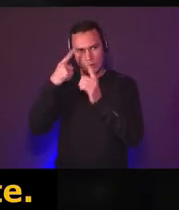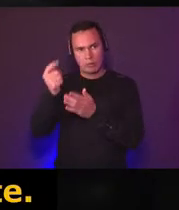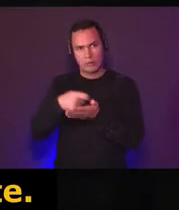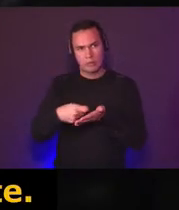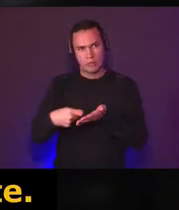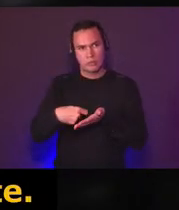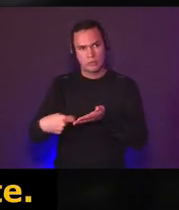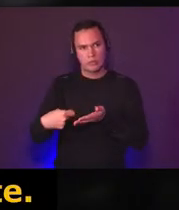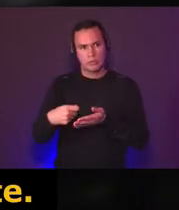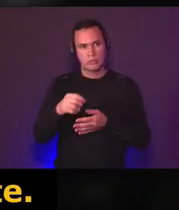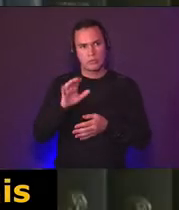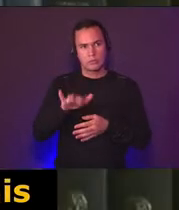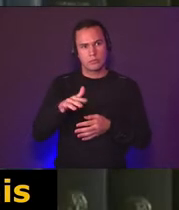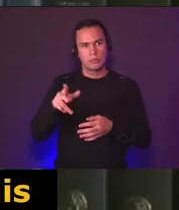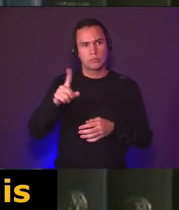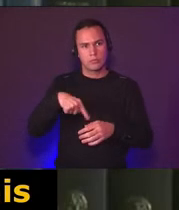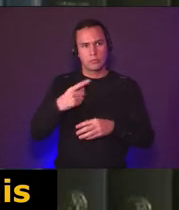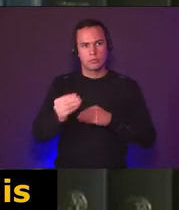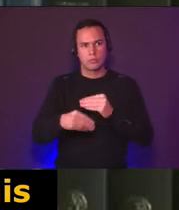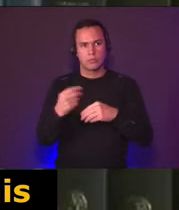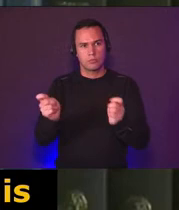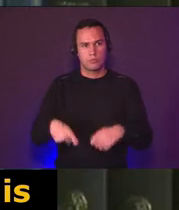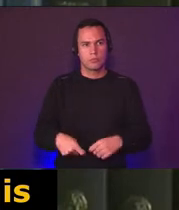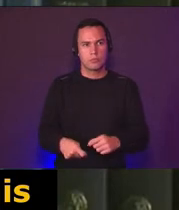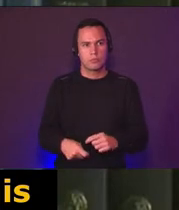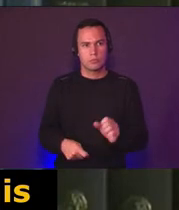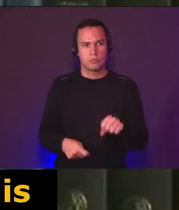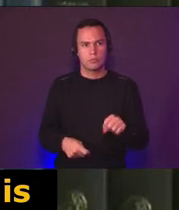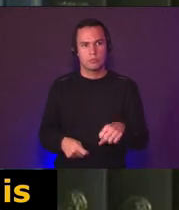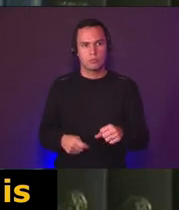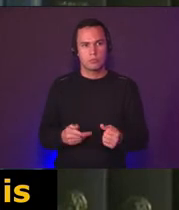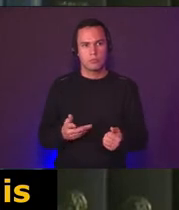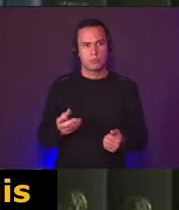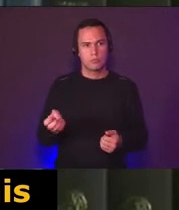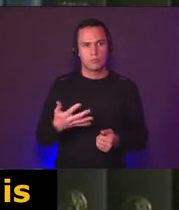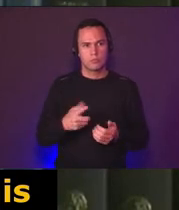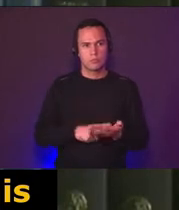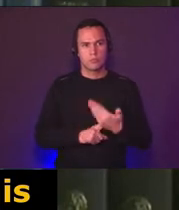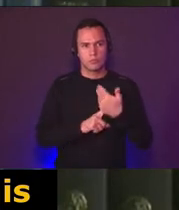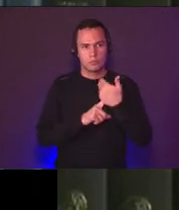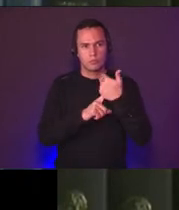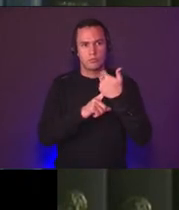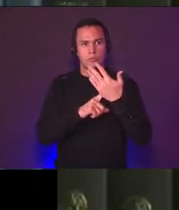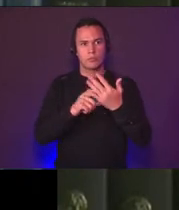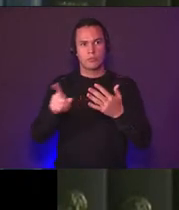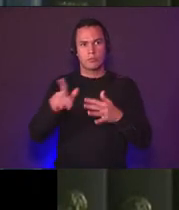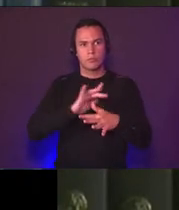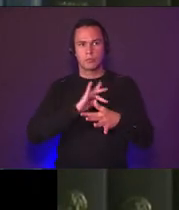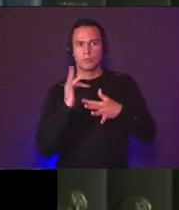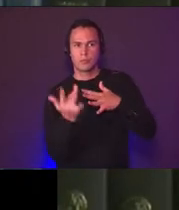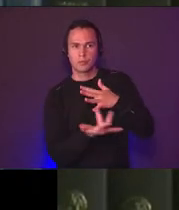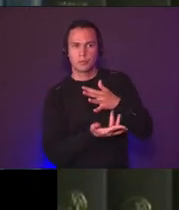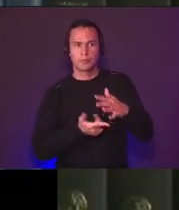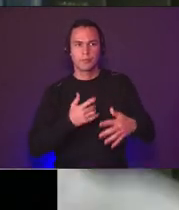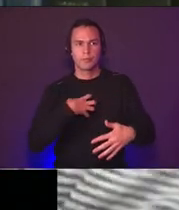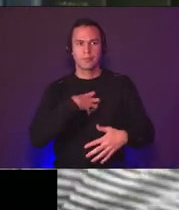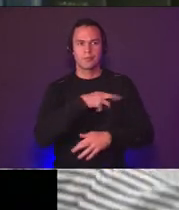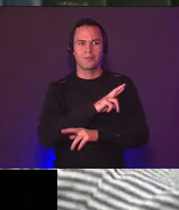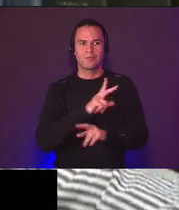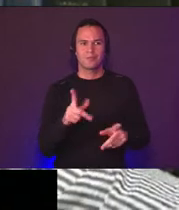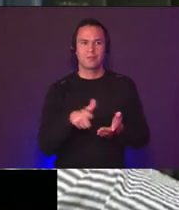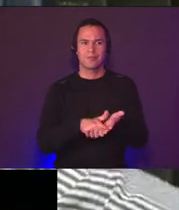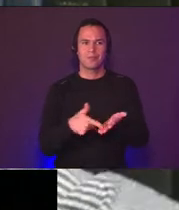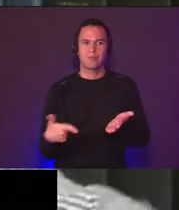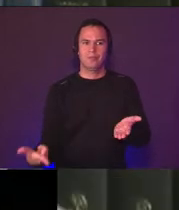together, isn't that interesting? Yeah. In the digital age, some people think that we don't need journalism anymore because everybody can just dip